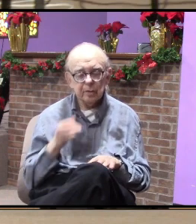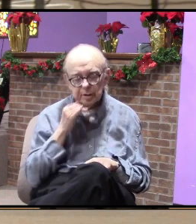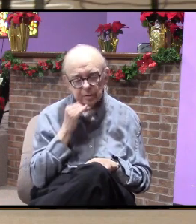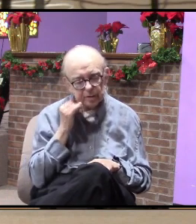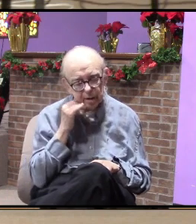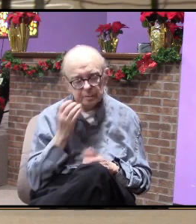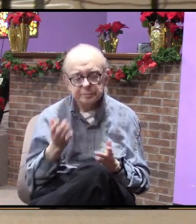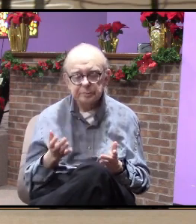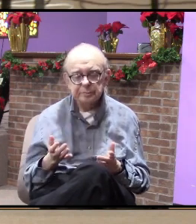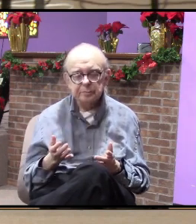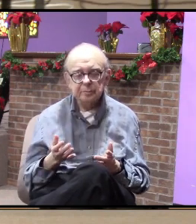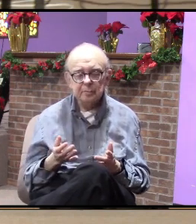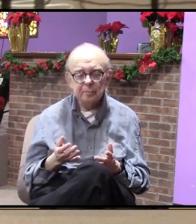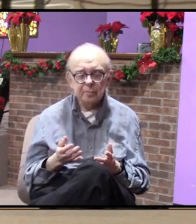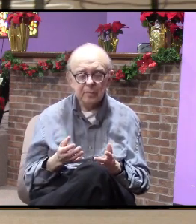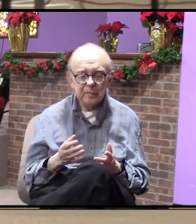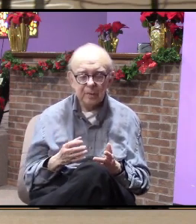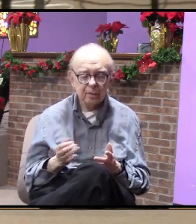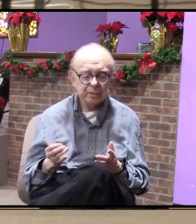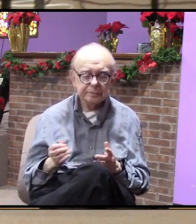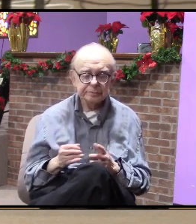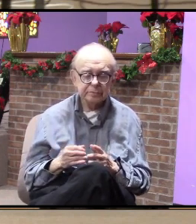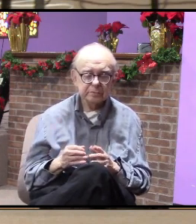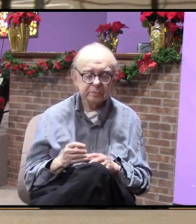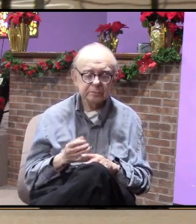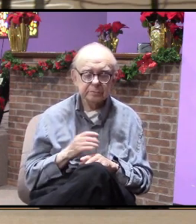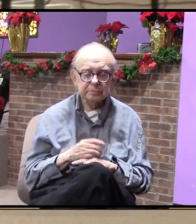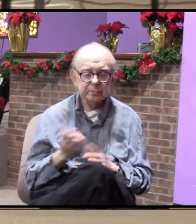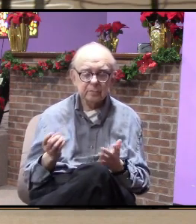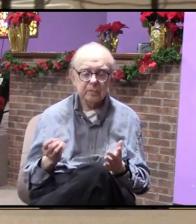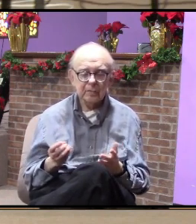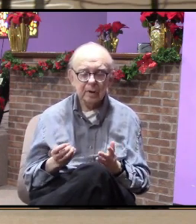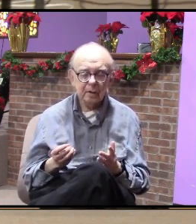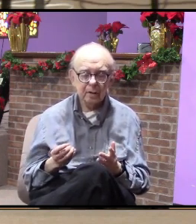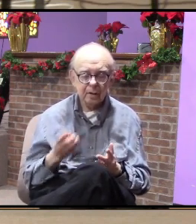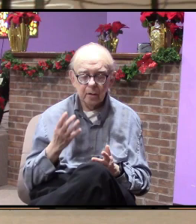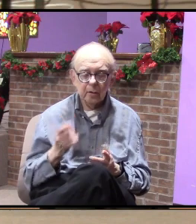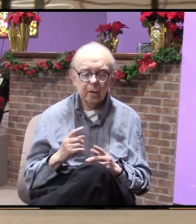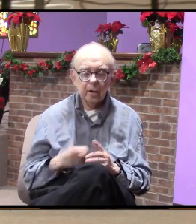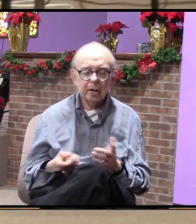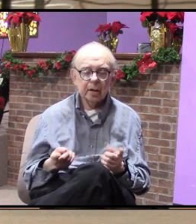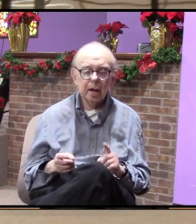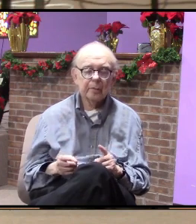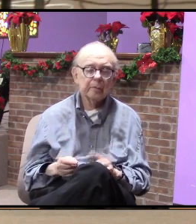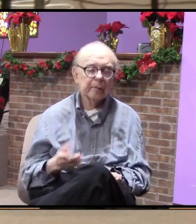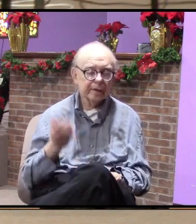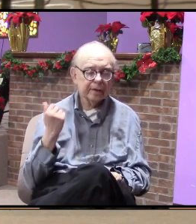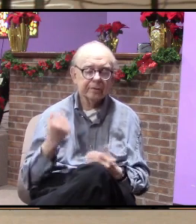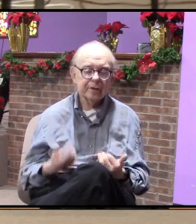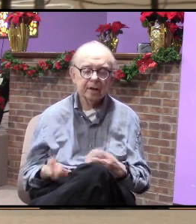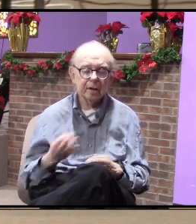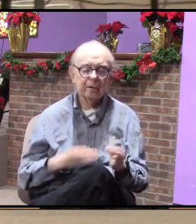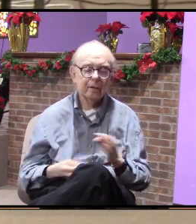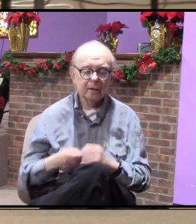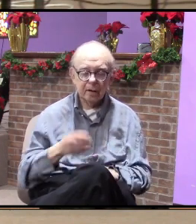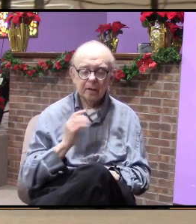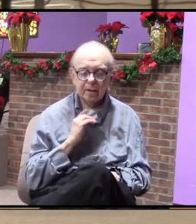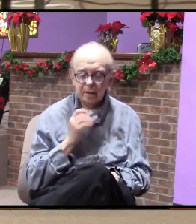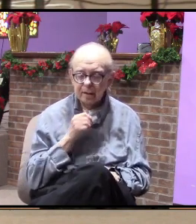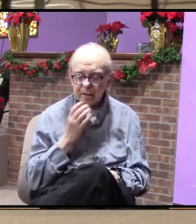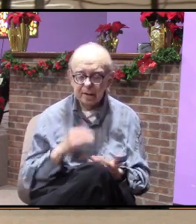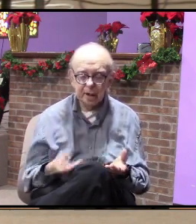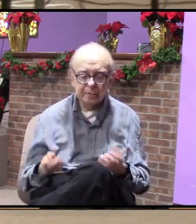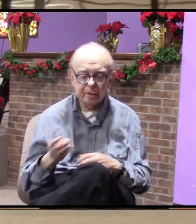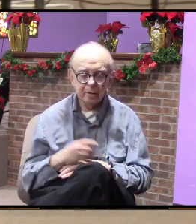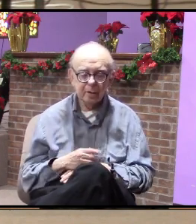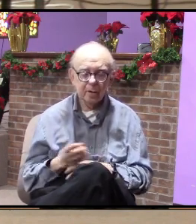yesterday. Or the day before, I had plenty of time to do it then. Why couldn't it have happened then, Lord? And he's saying, no, it didn't happen that